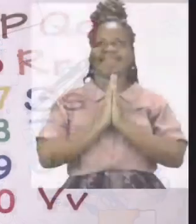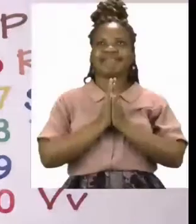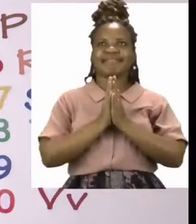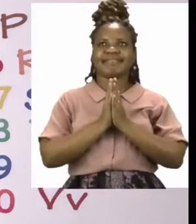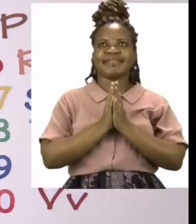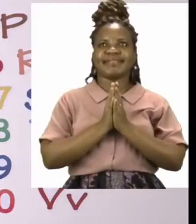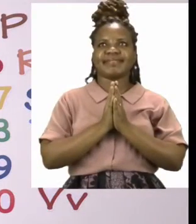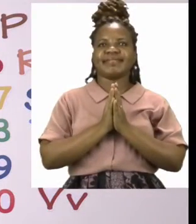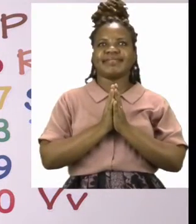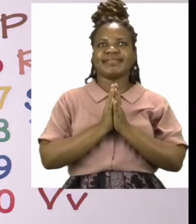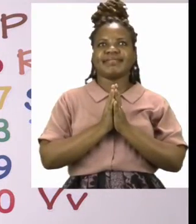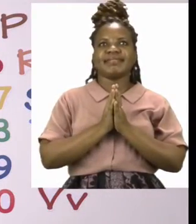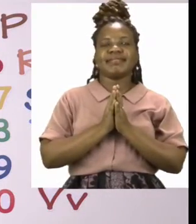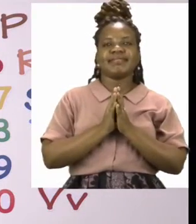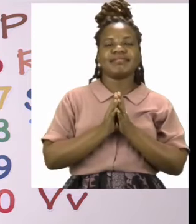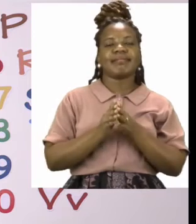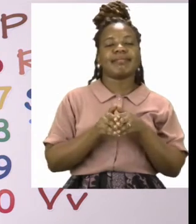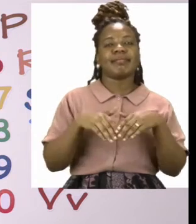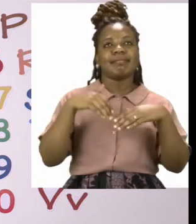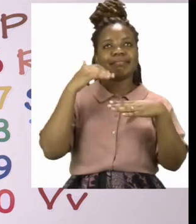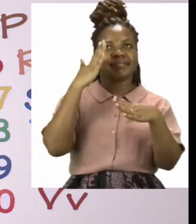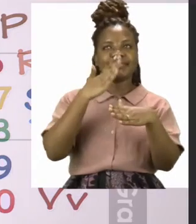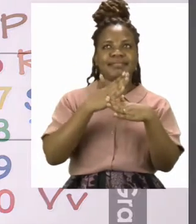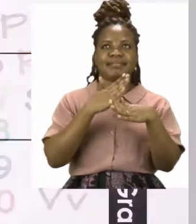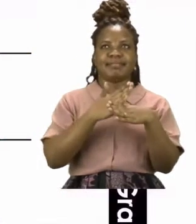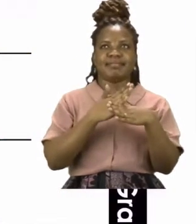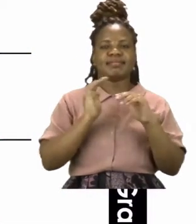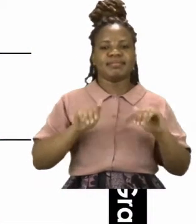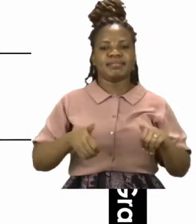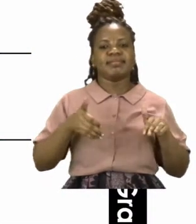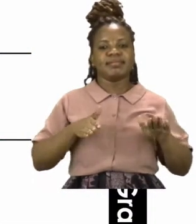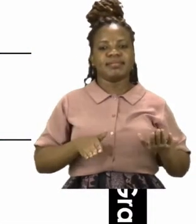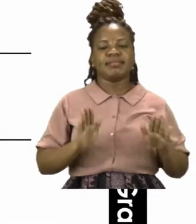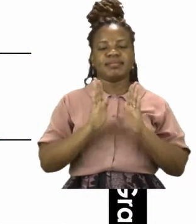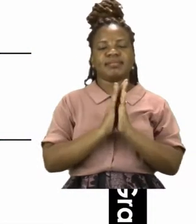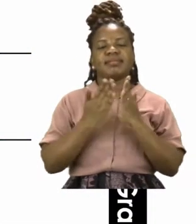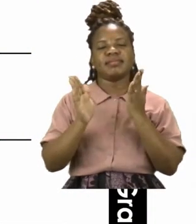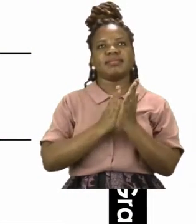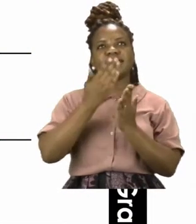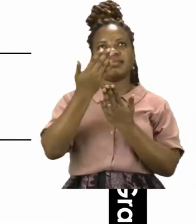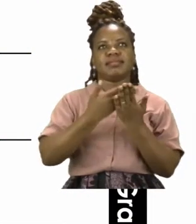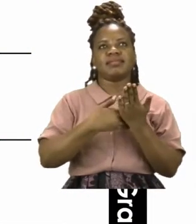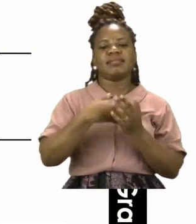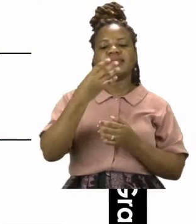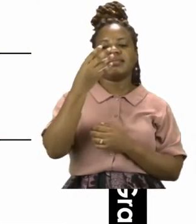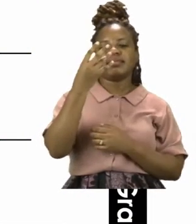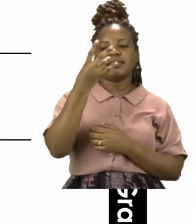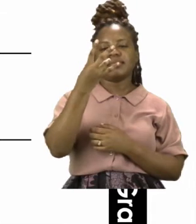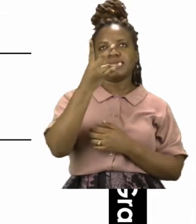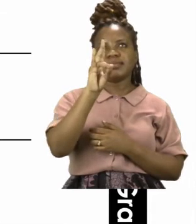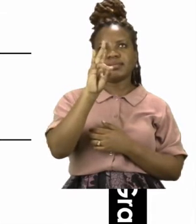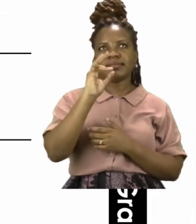For our exercise now, boys and girls, let's turn to page seven. On page seven, we are going to be